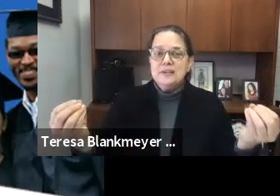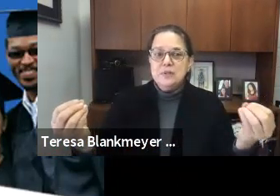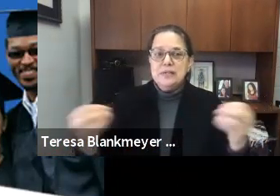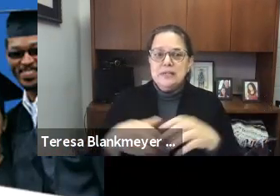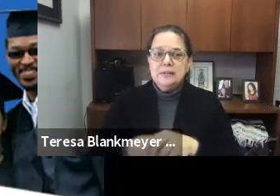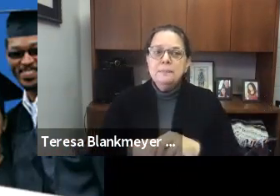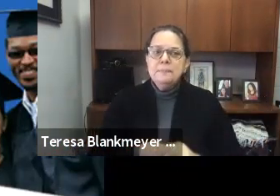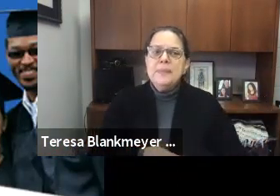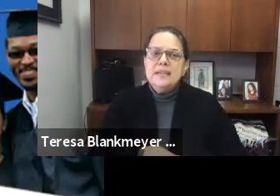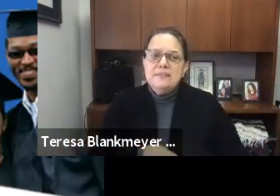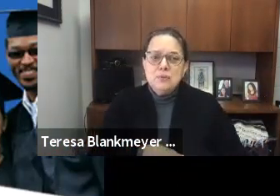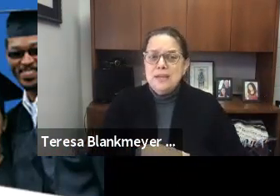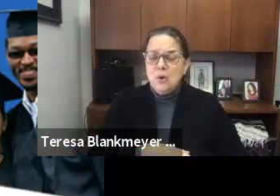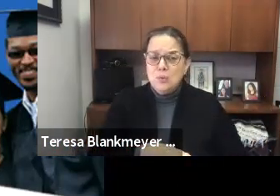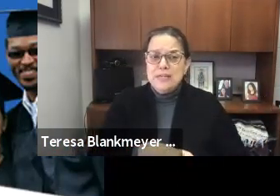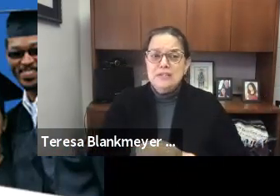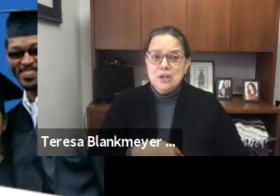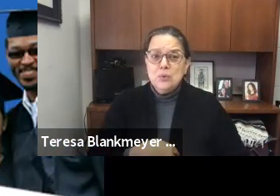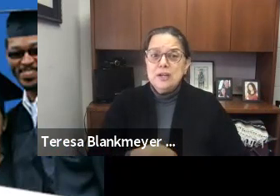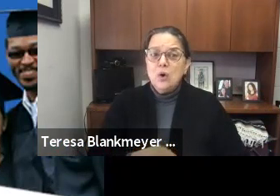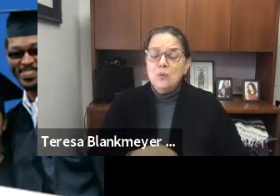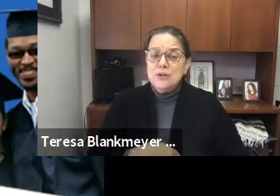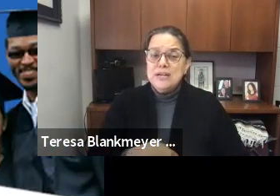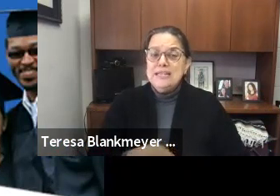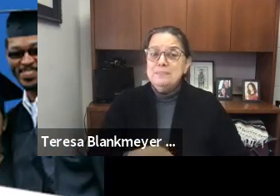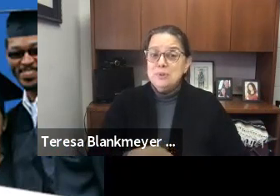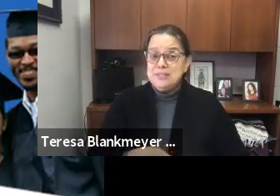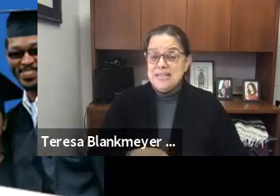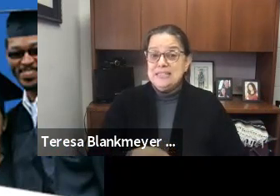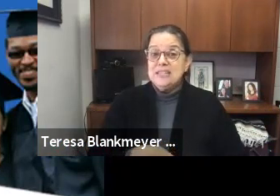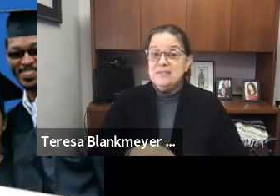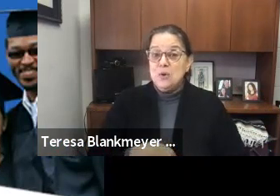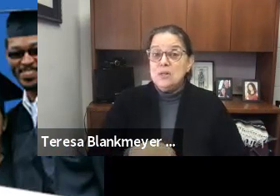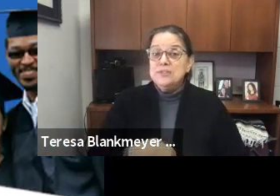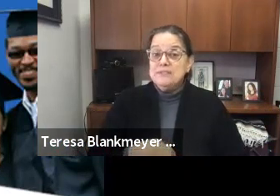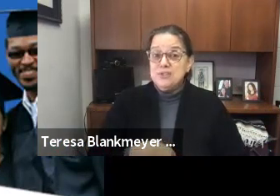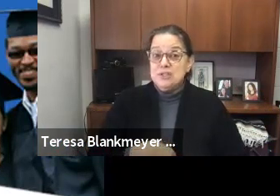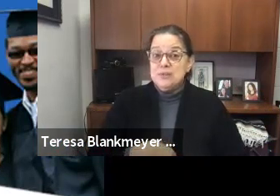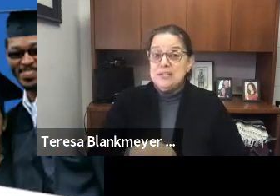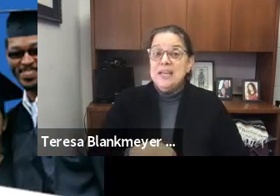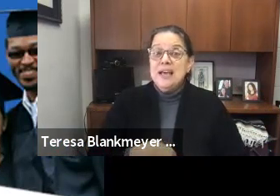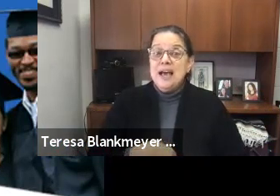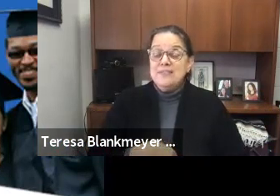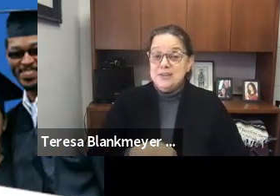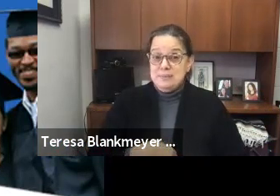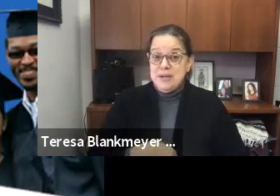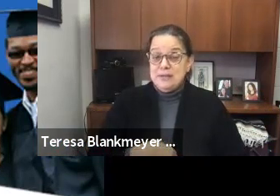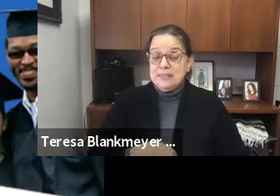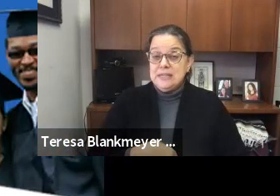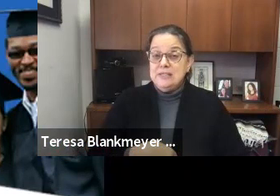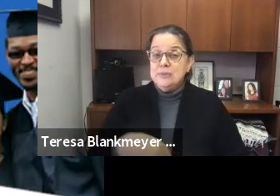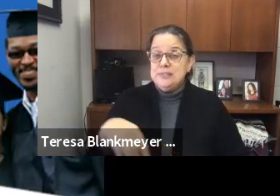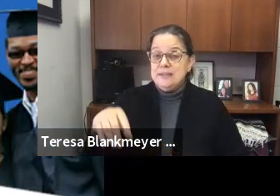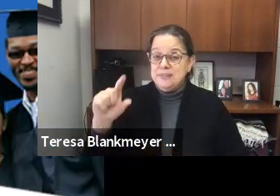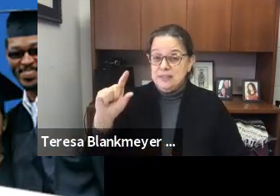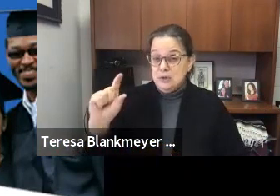deaf community? Many of you may already know that over 90% of all deaf children have hearing parents.